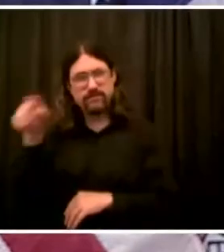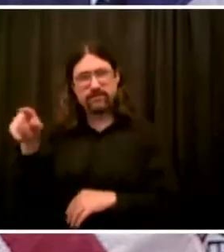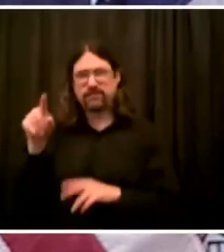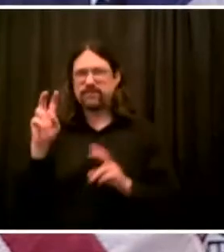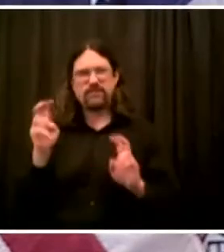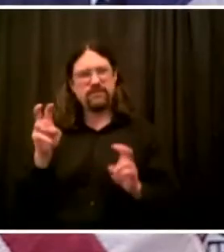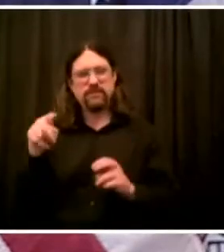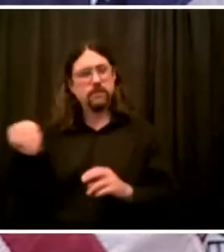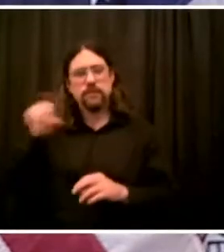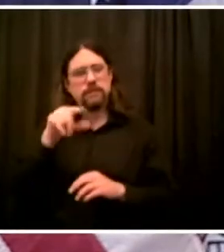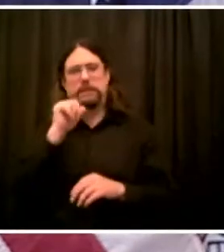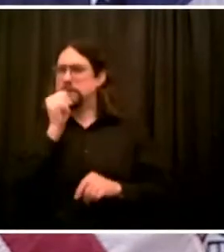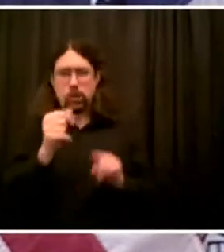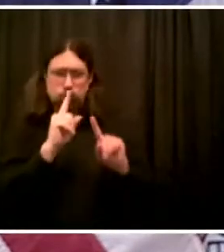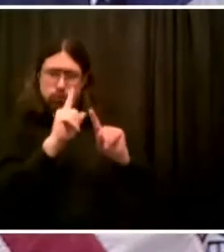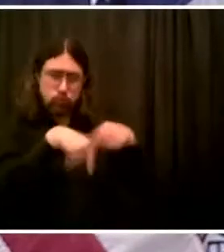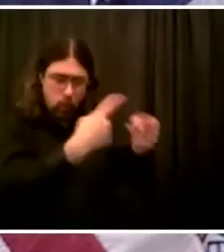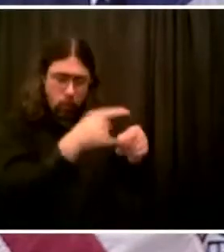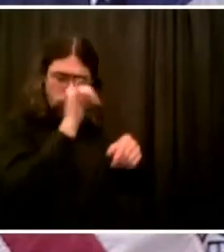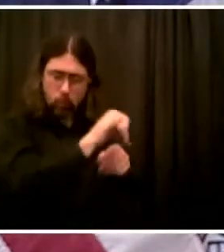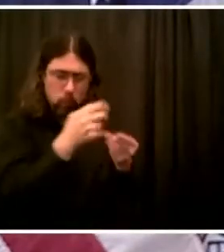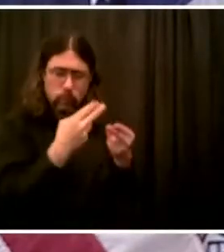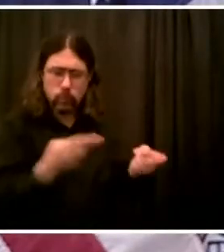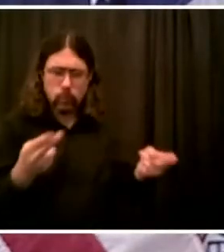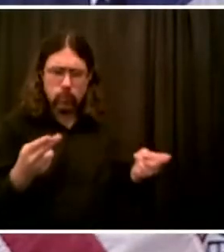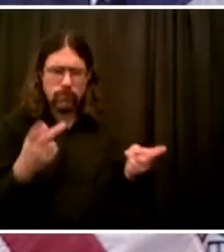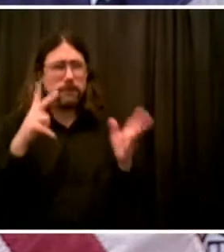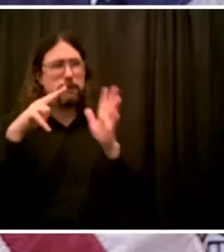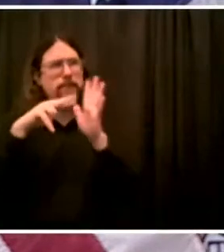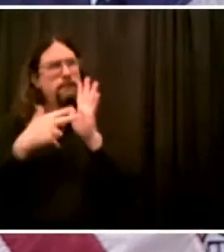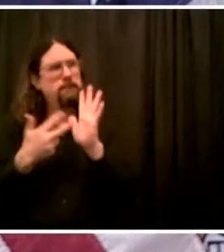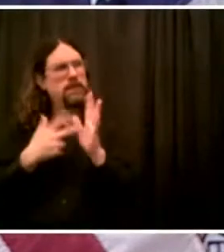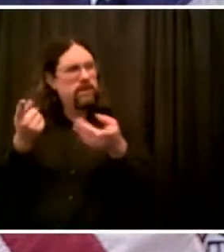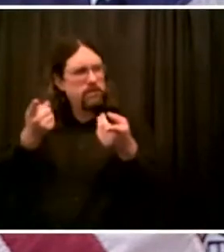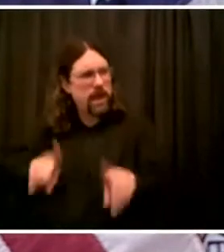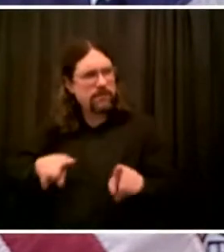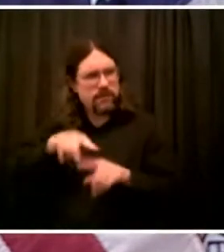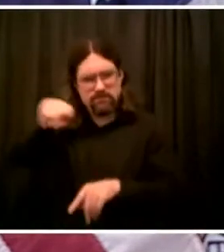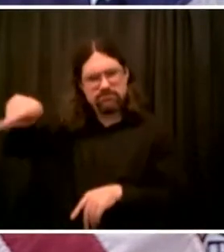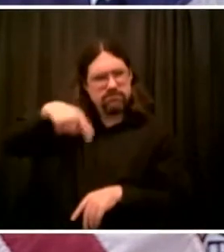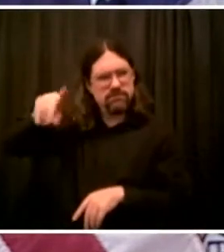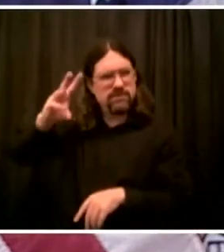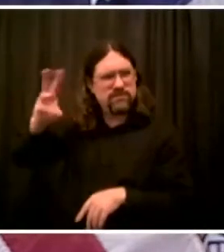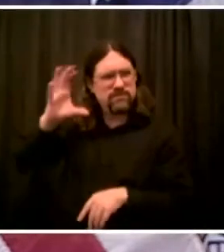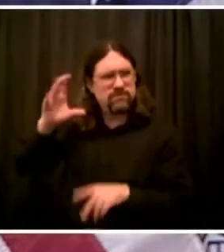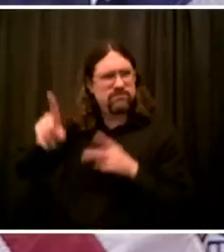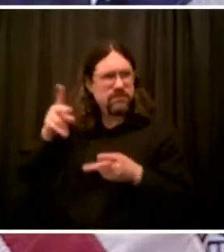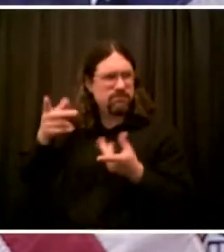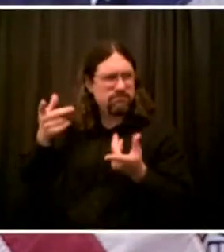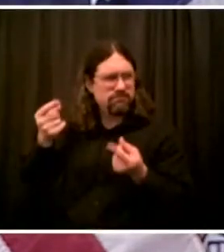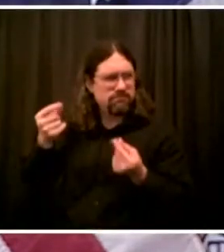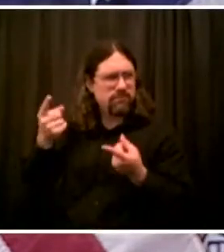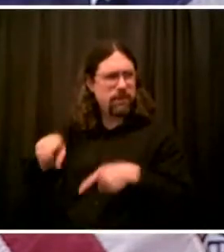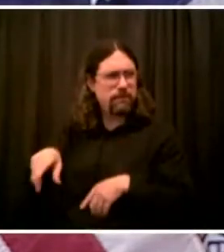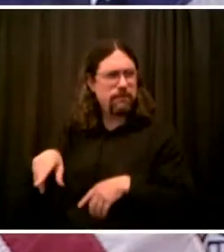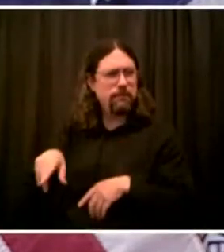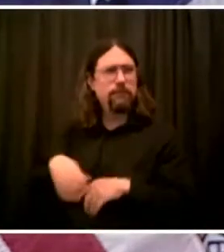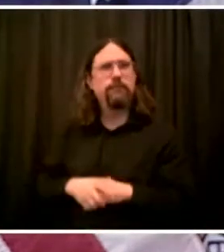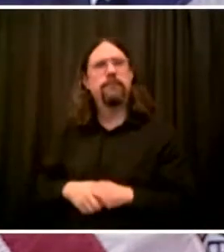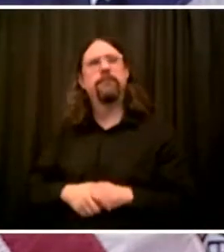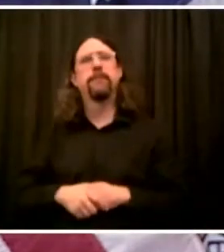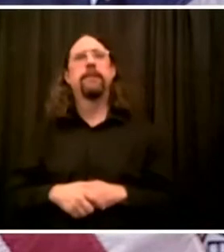Okay, so I'll bring Commissioner Banks in on that in a moment. On the question of DC 37, I want to